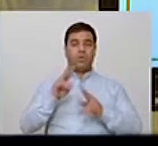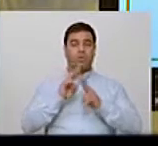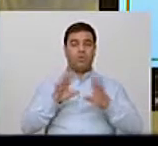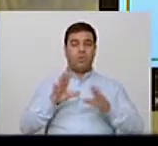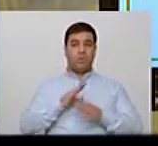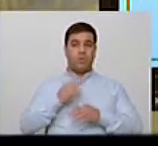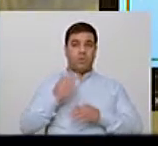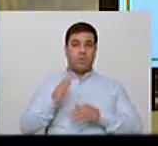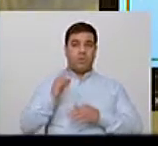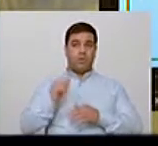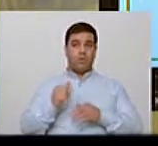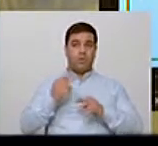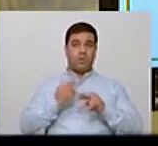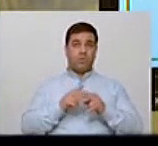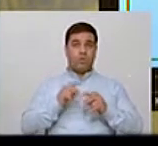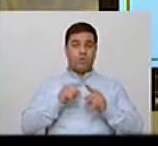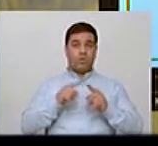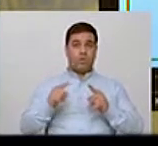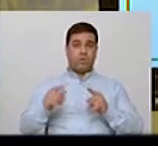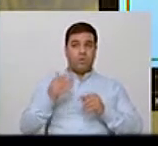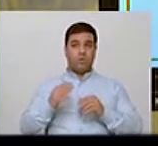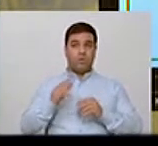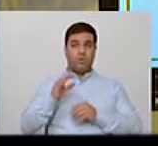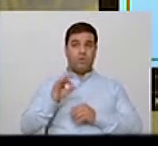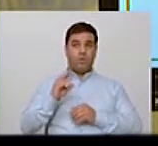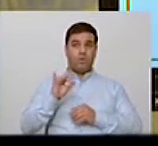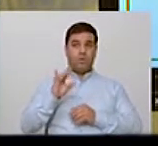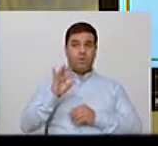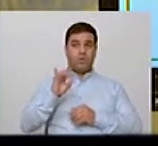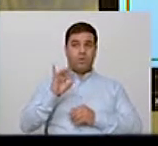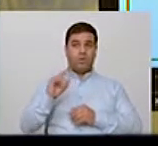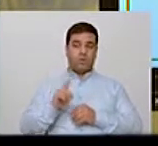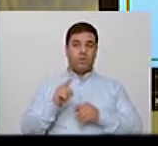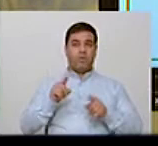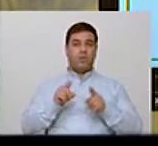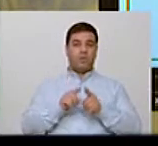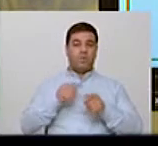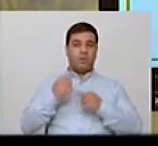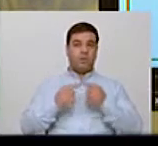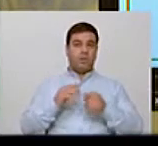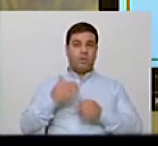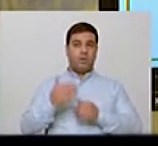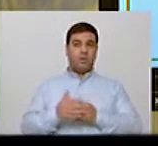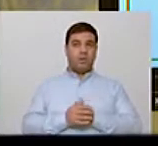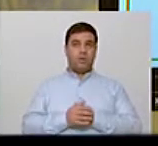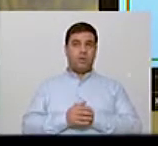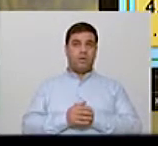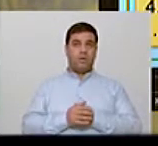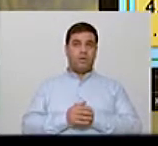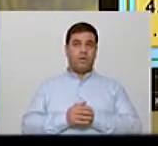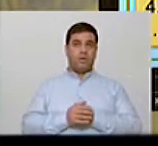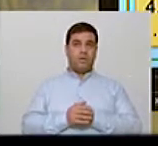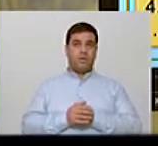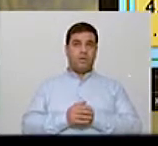tasvirlangan va bu jarayon fotosintez jarayoni edi.